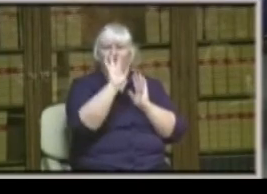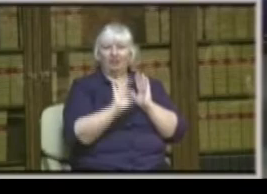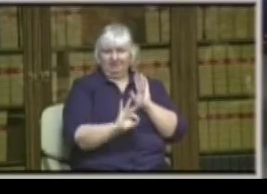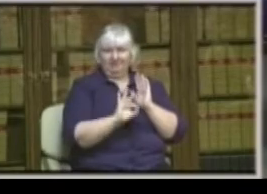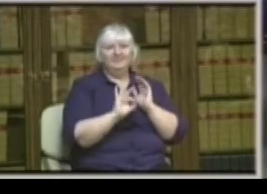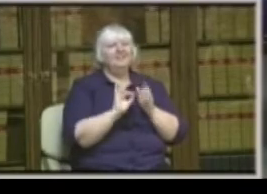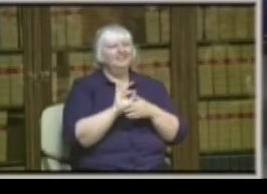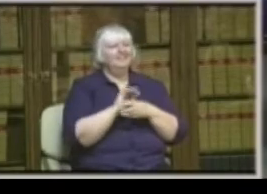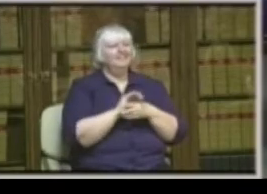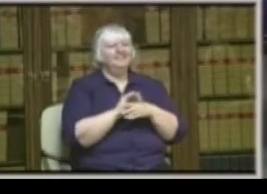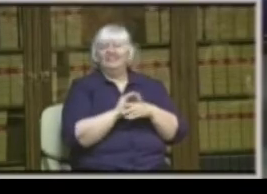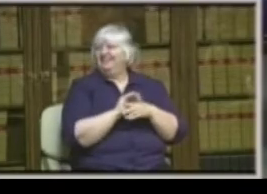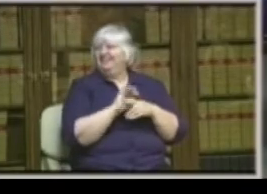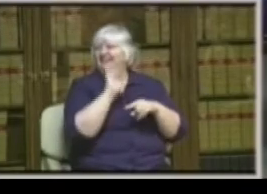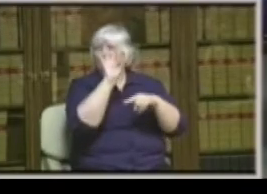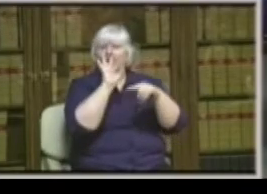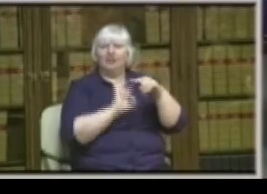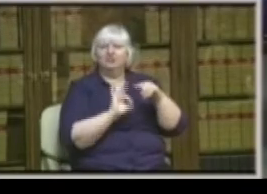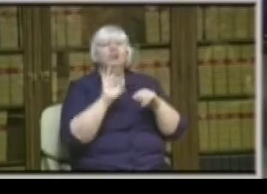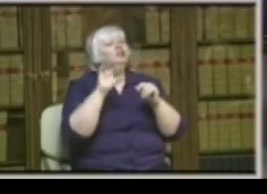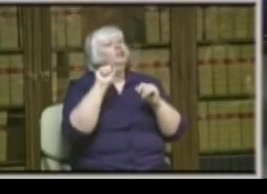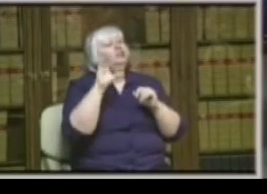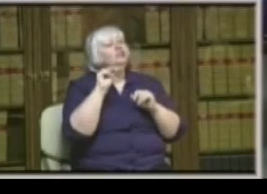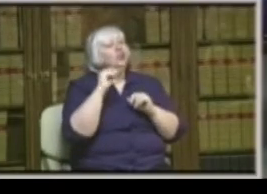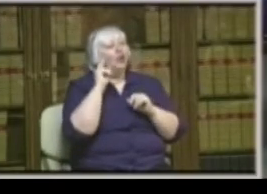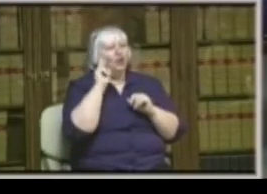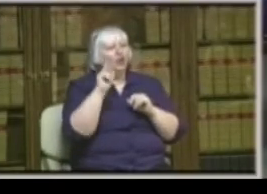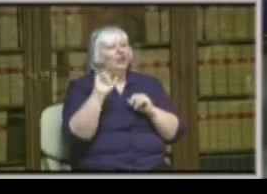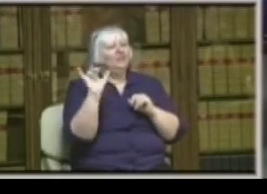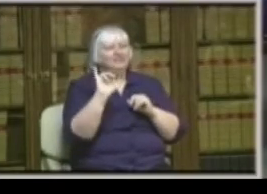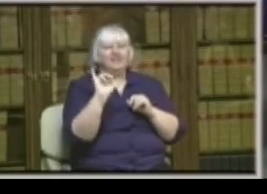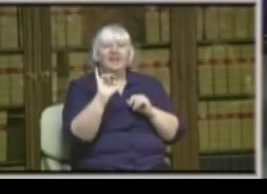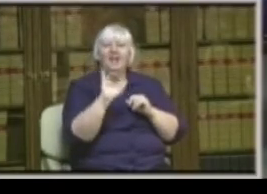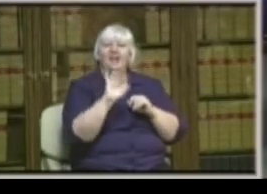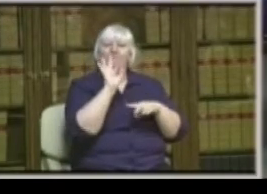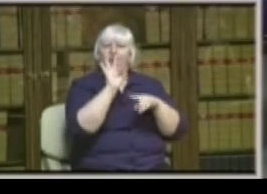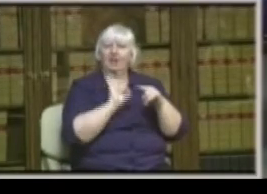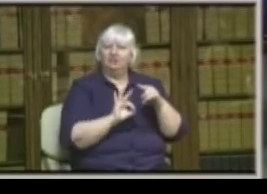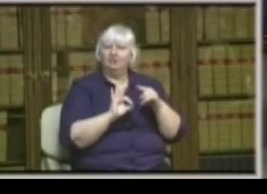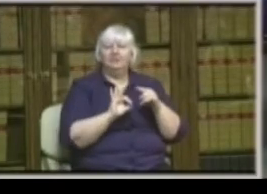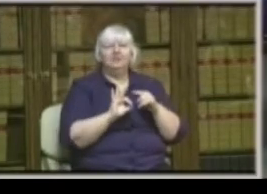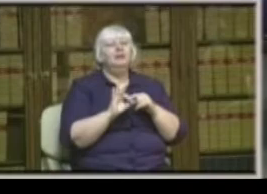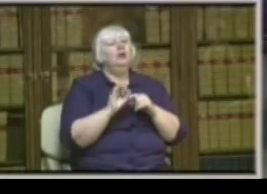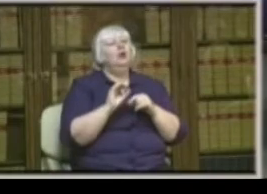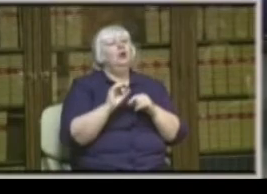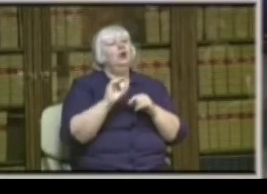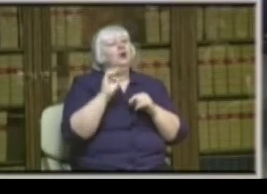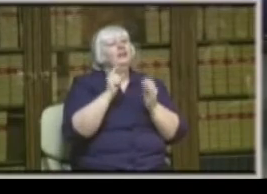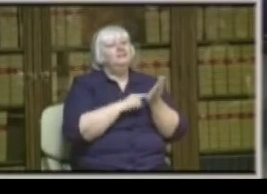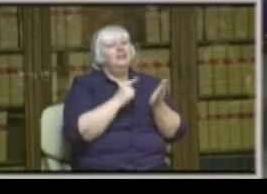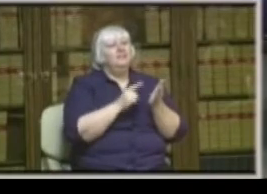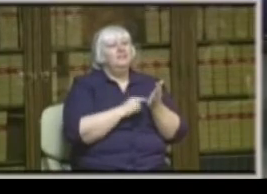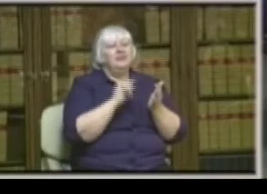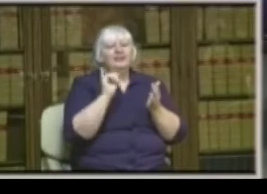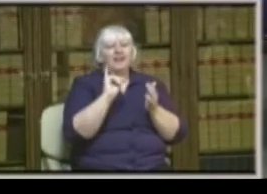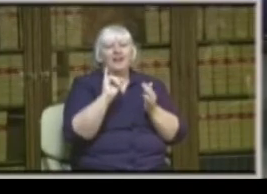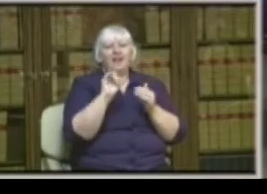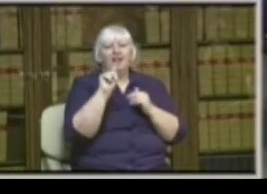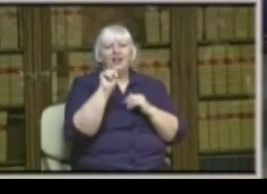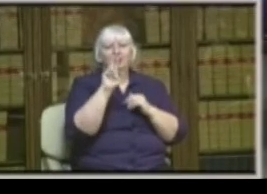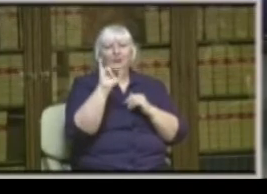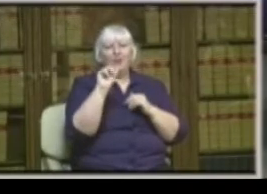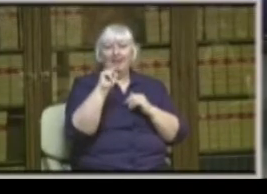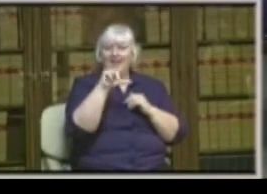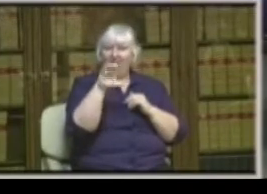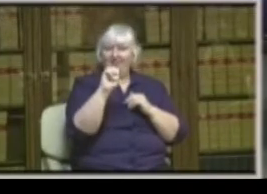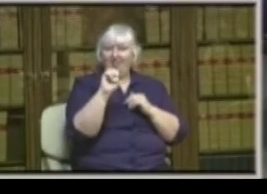this. And so it looks kind of like a fraction. And sometimes there's a sign for like triangle, something like